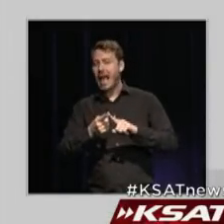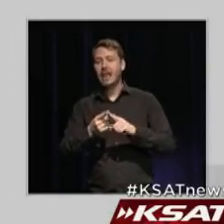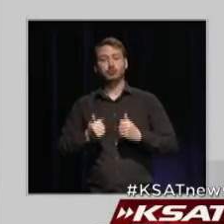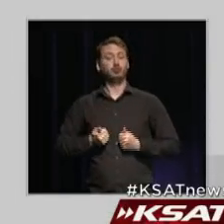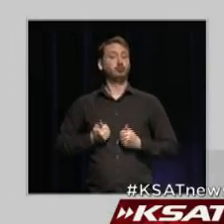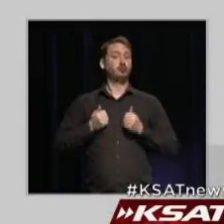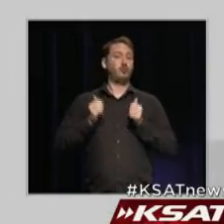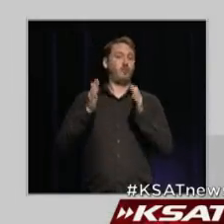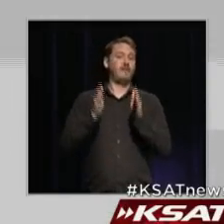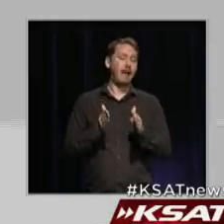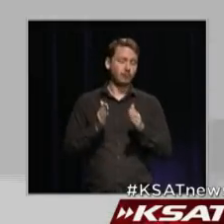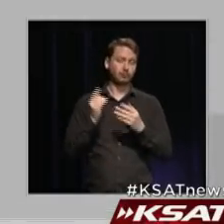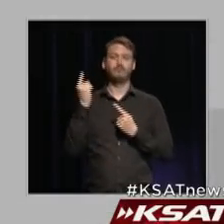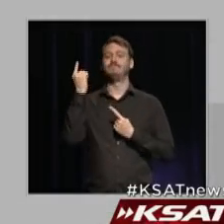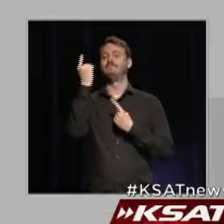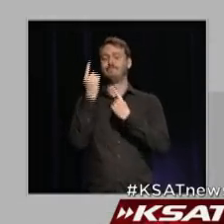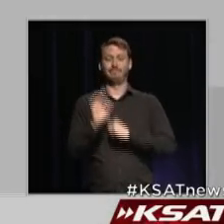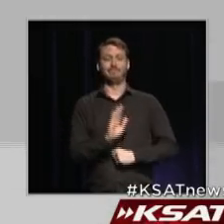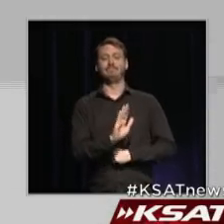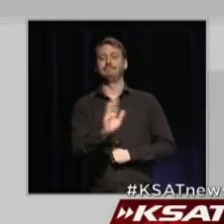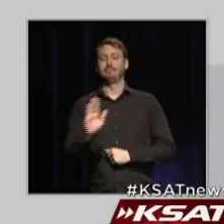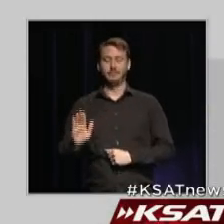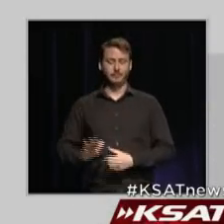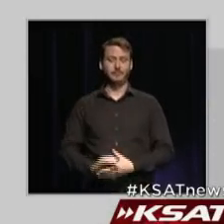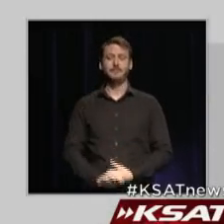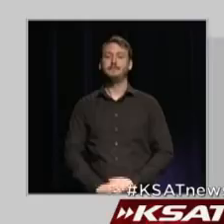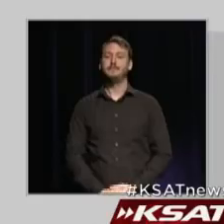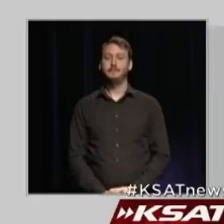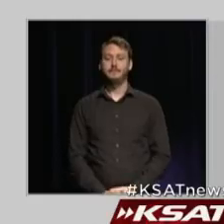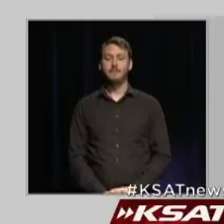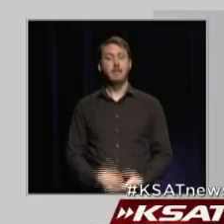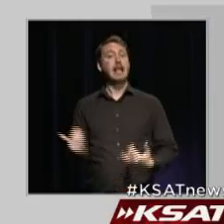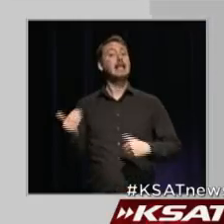survivors in your thoughts and prayers this evening.